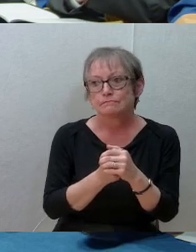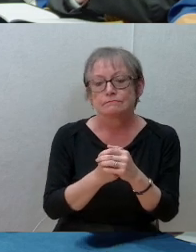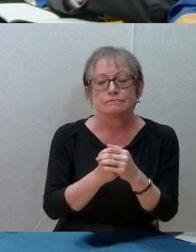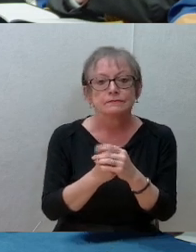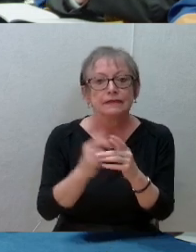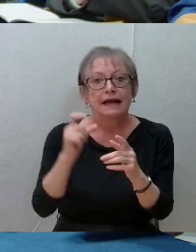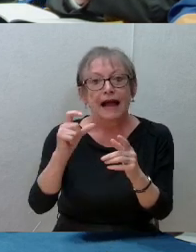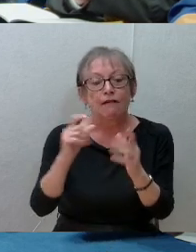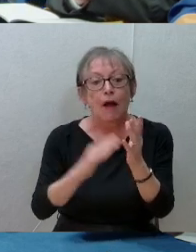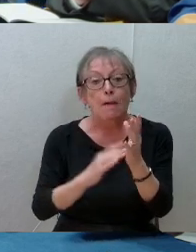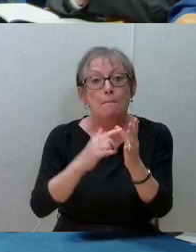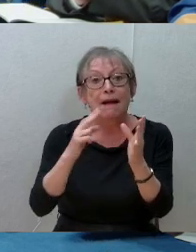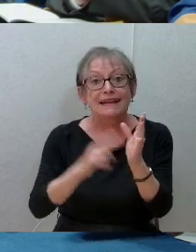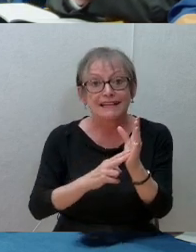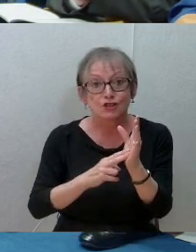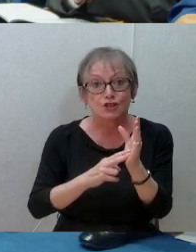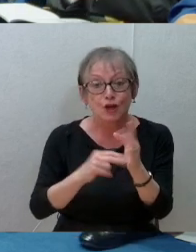Cara McInnish.